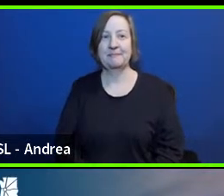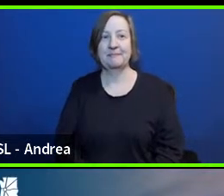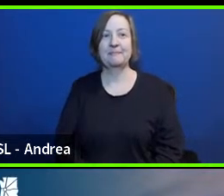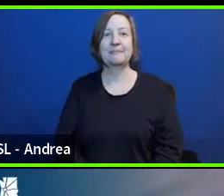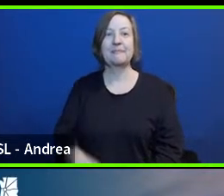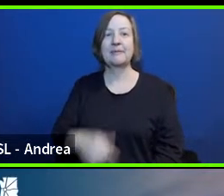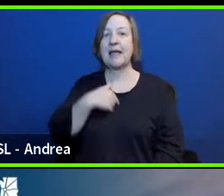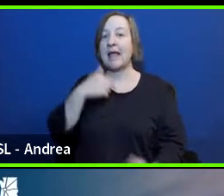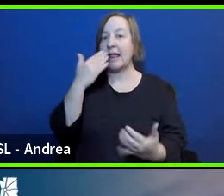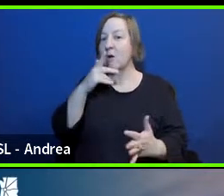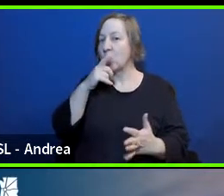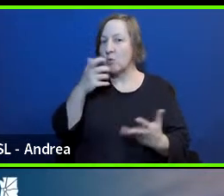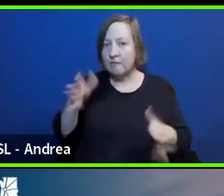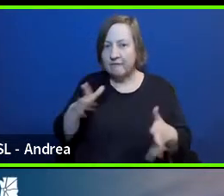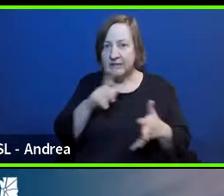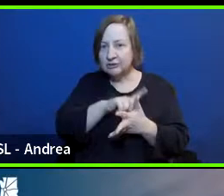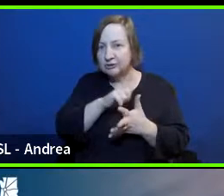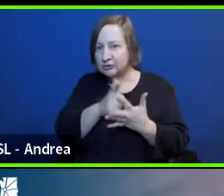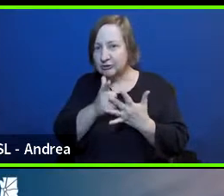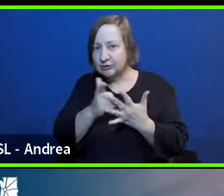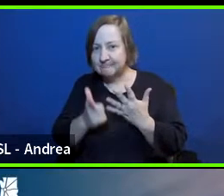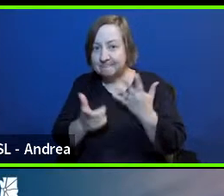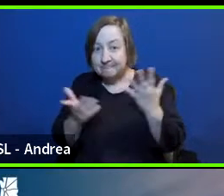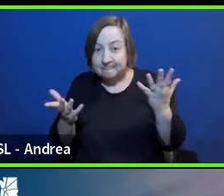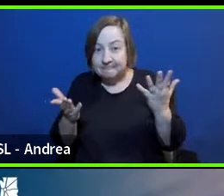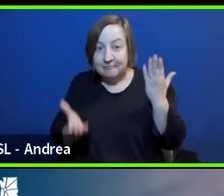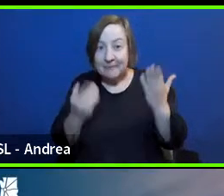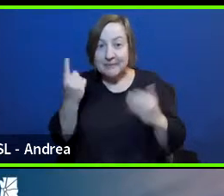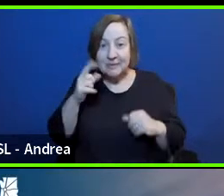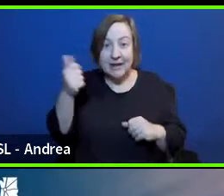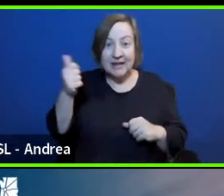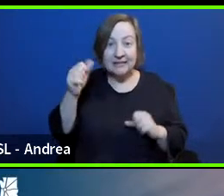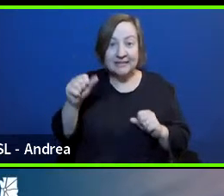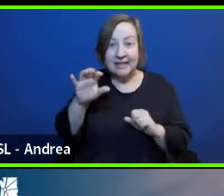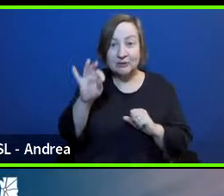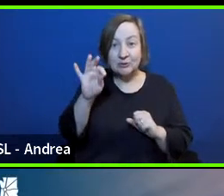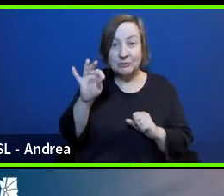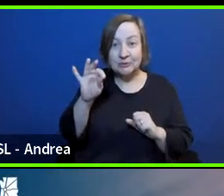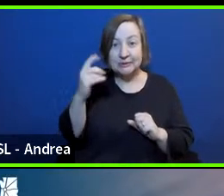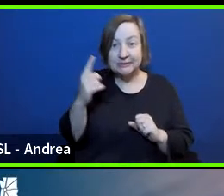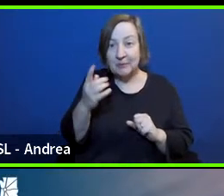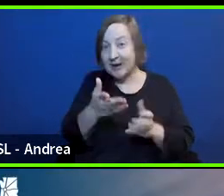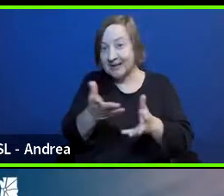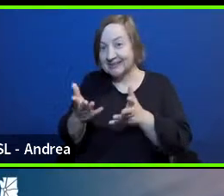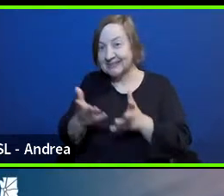I don't know who's gone. So maybe someone else can choose someone.